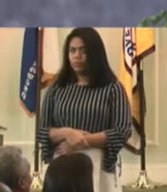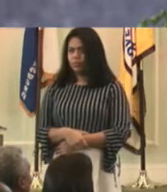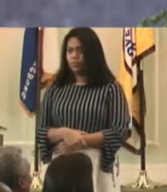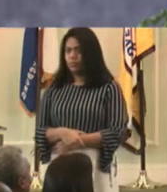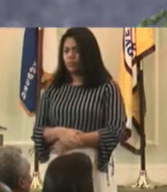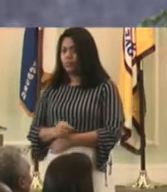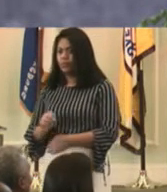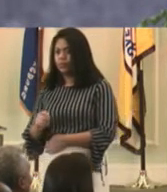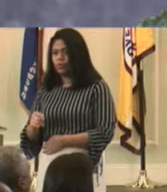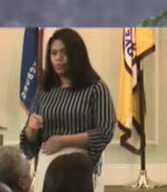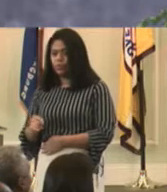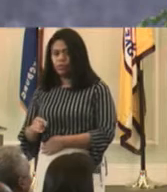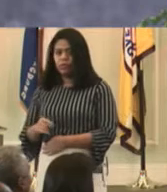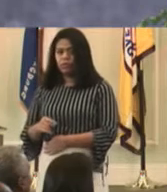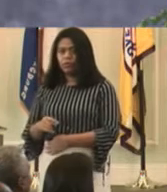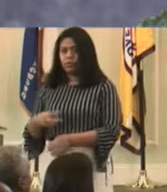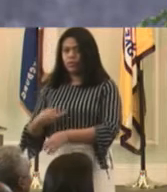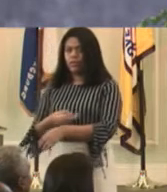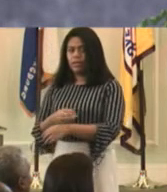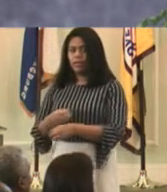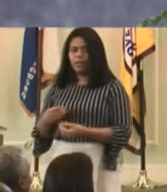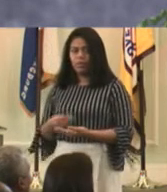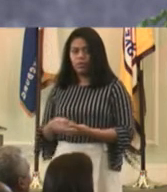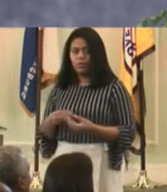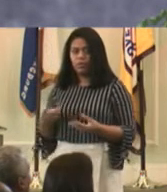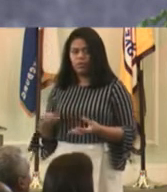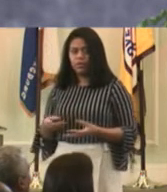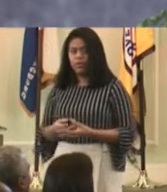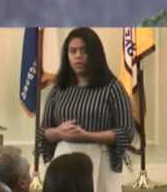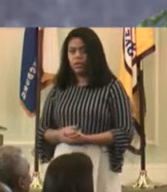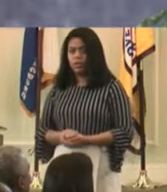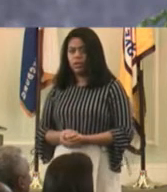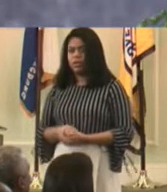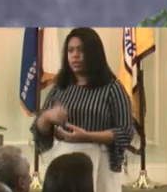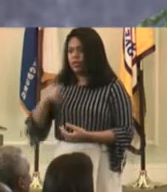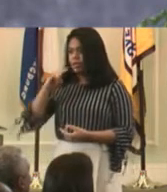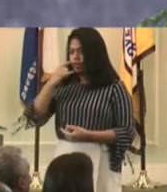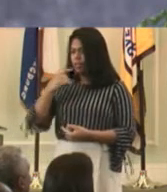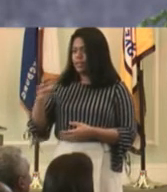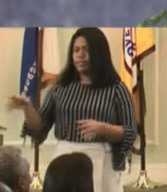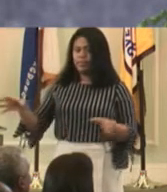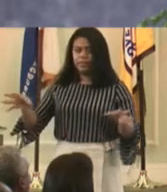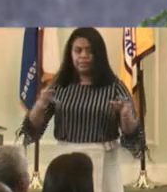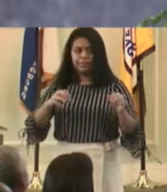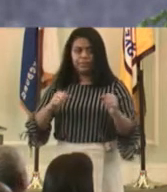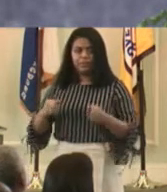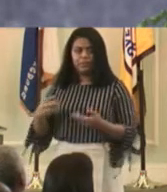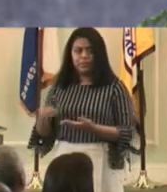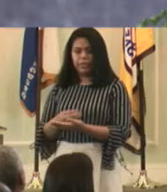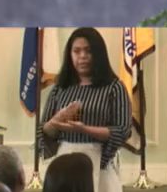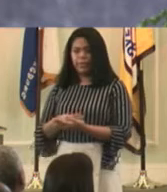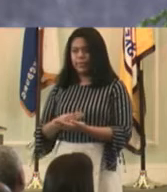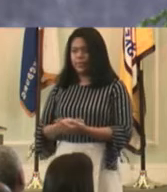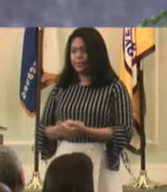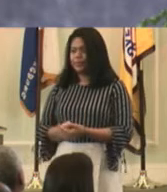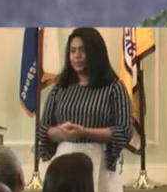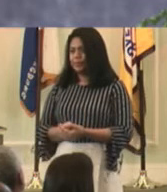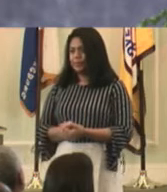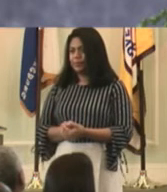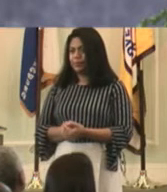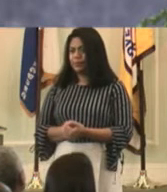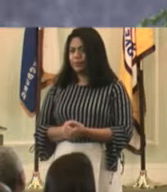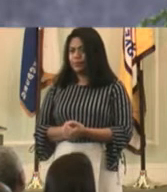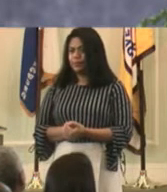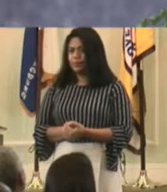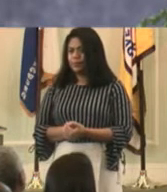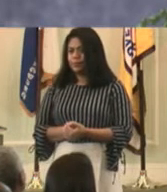Okay, it's time for the Lamb's offering. This is when the young people comes around, take the basket.